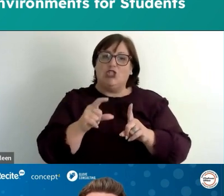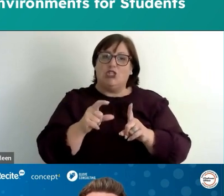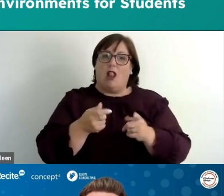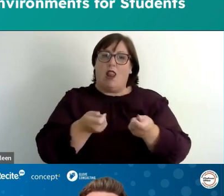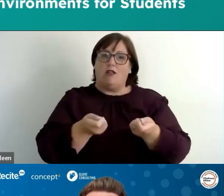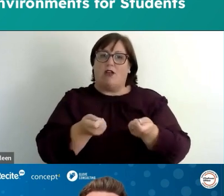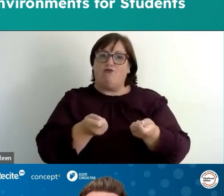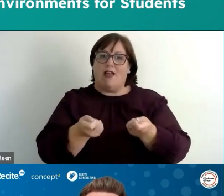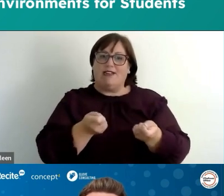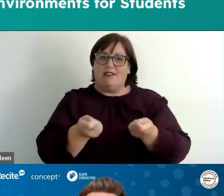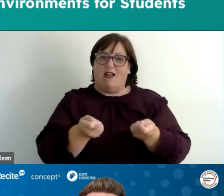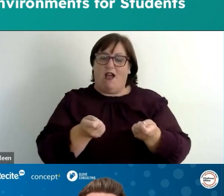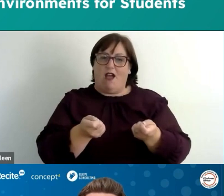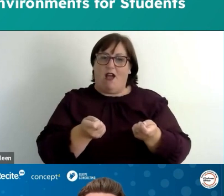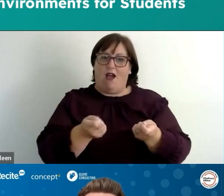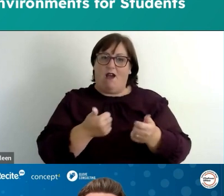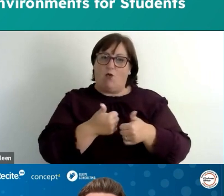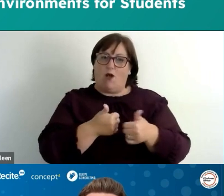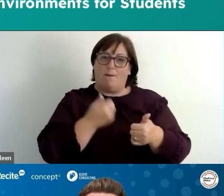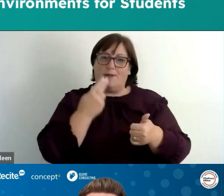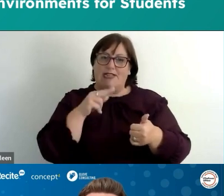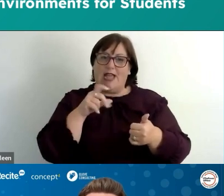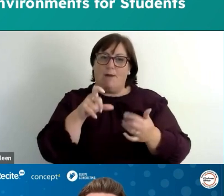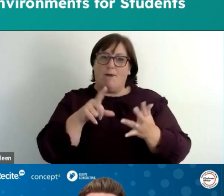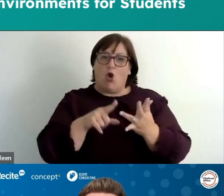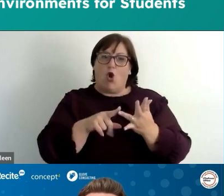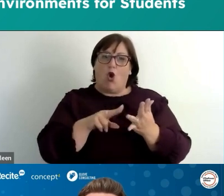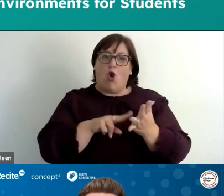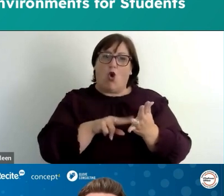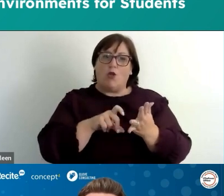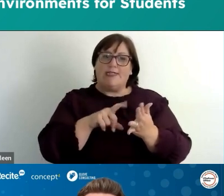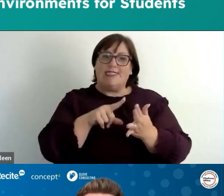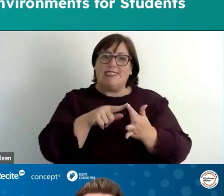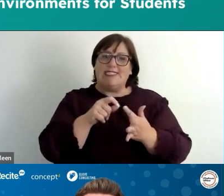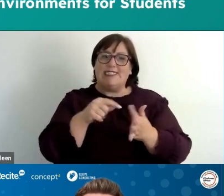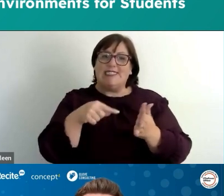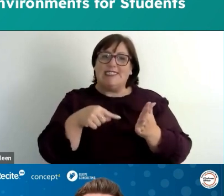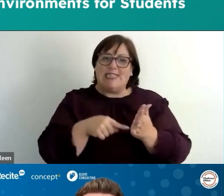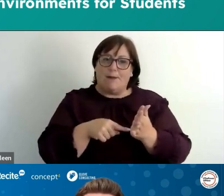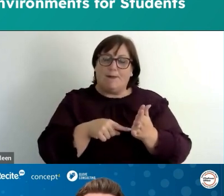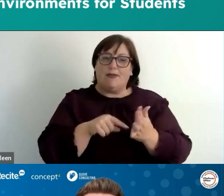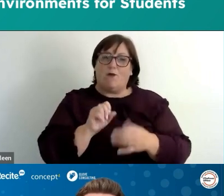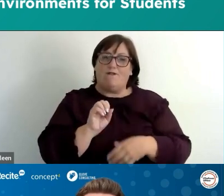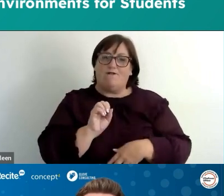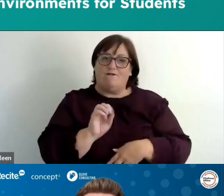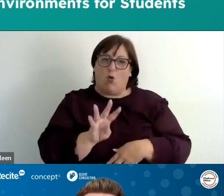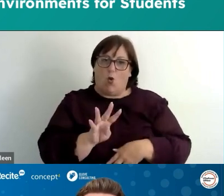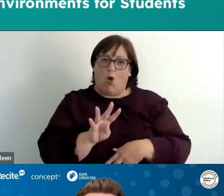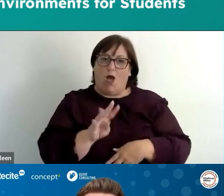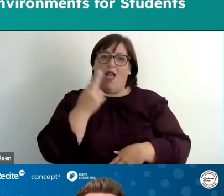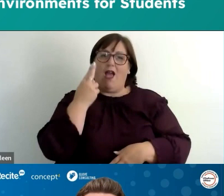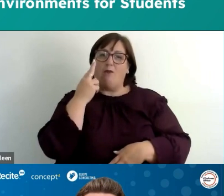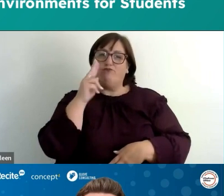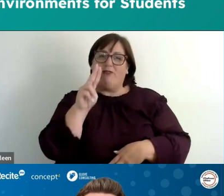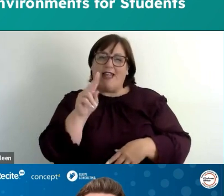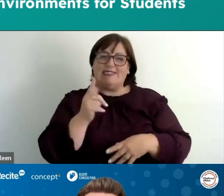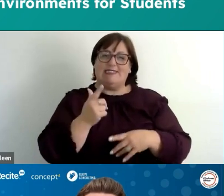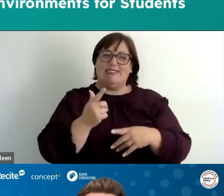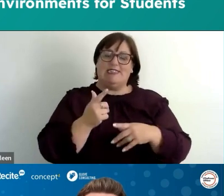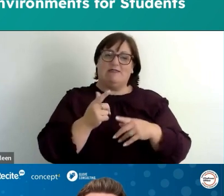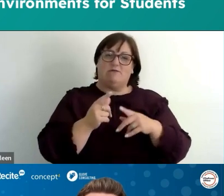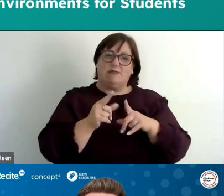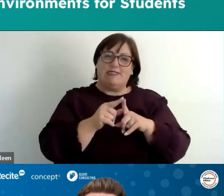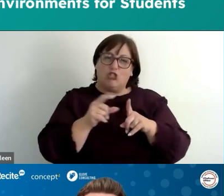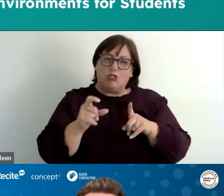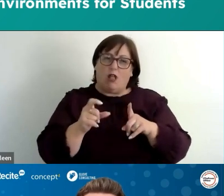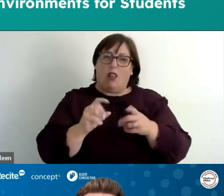We're a branding, digital and creative agency working largely in the UK market and